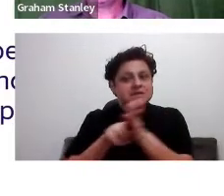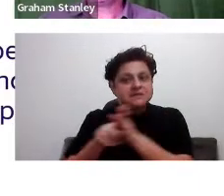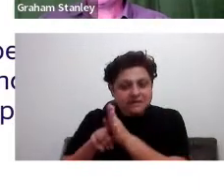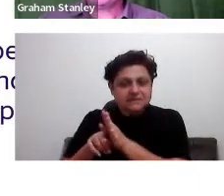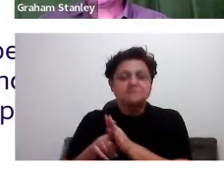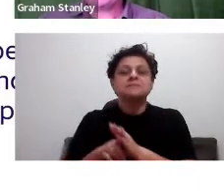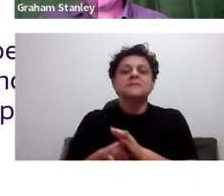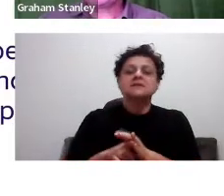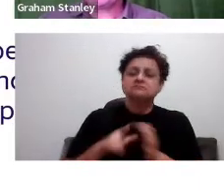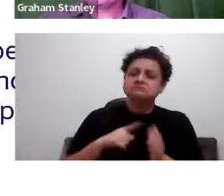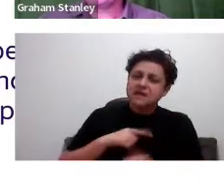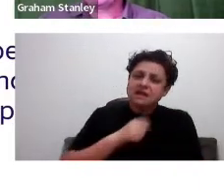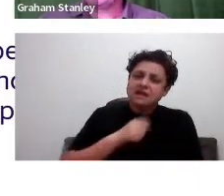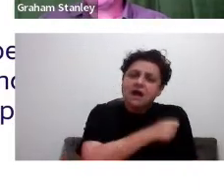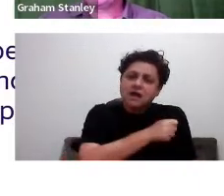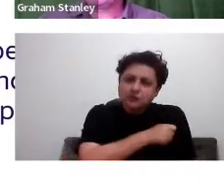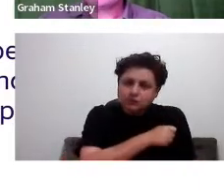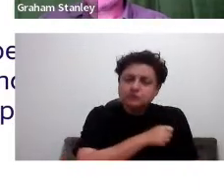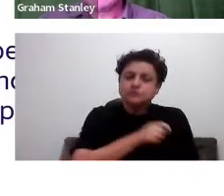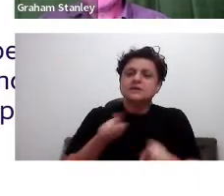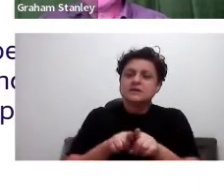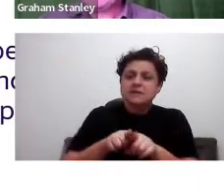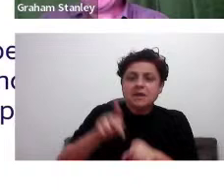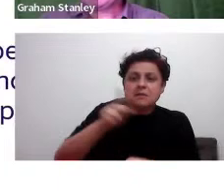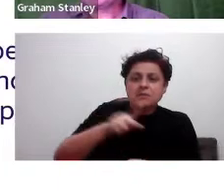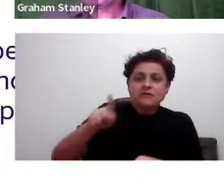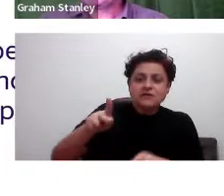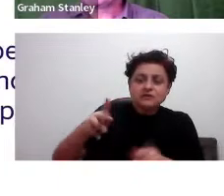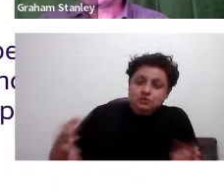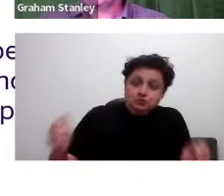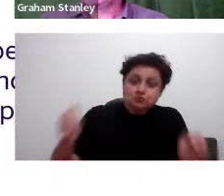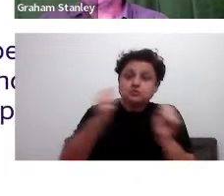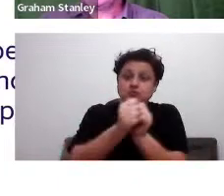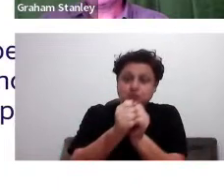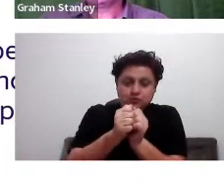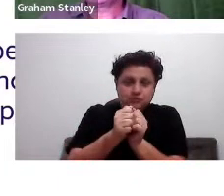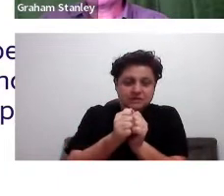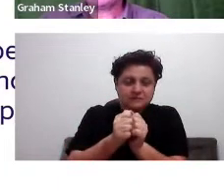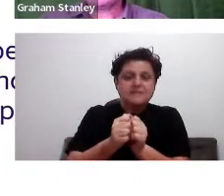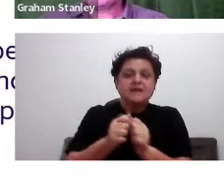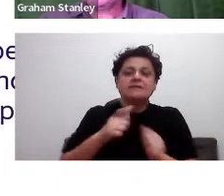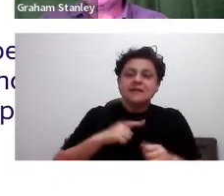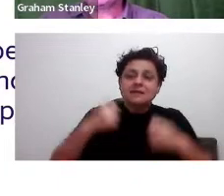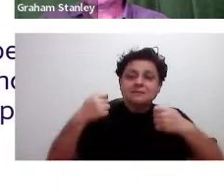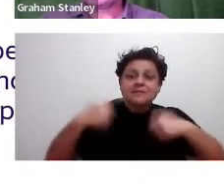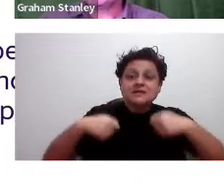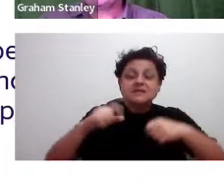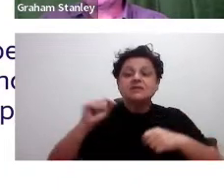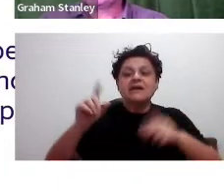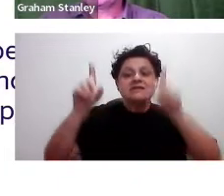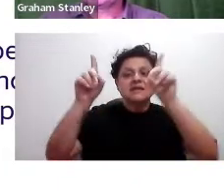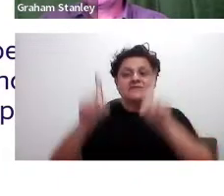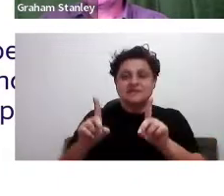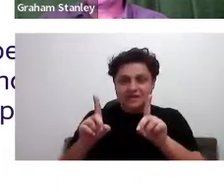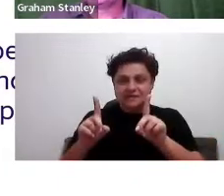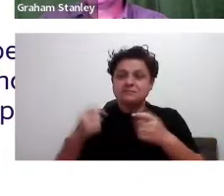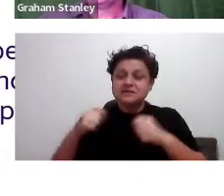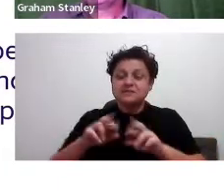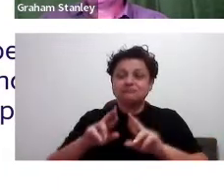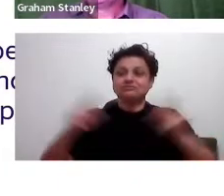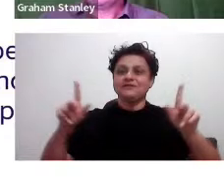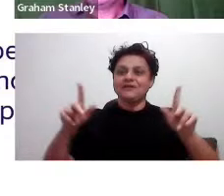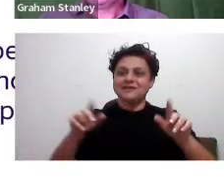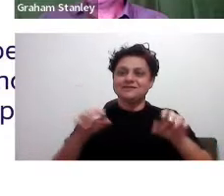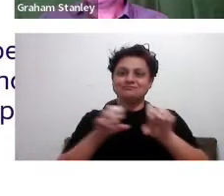with have special educational needs or disabilities, SEND. And it was clear that we needed to support teachers with support